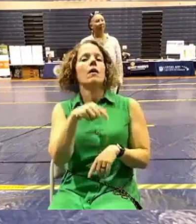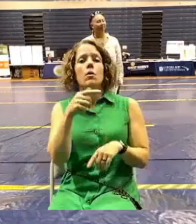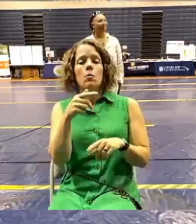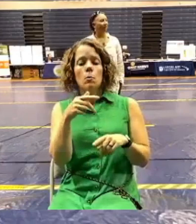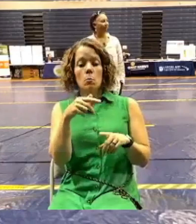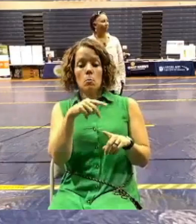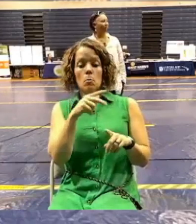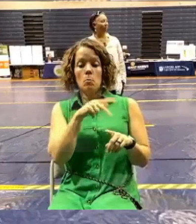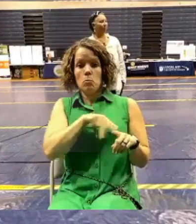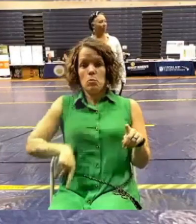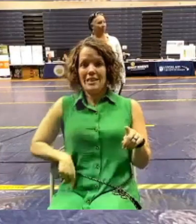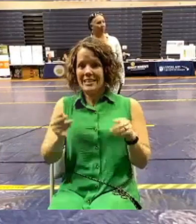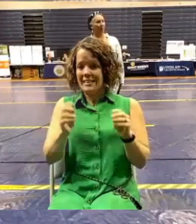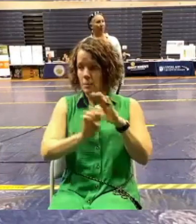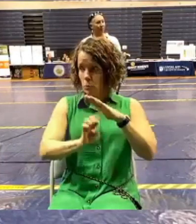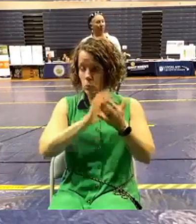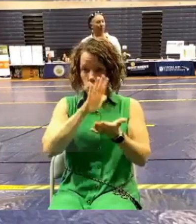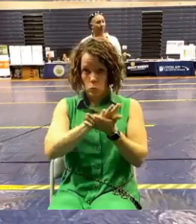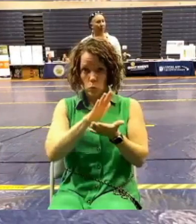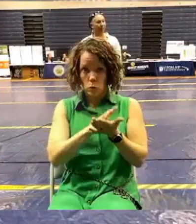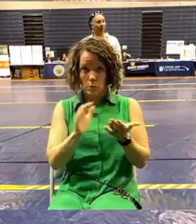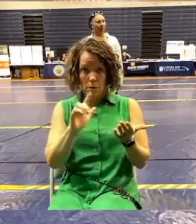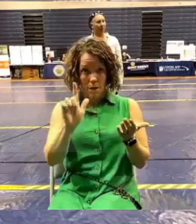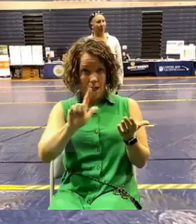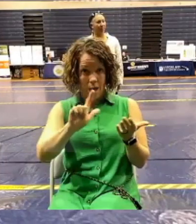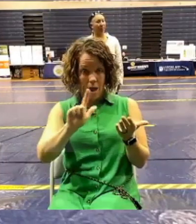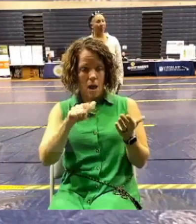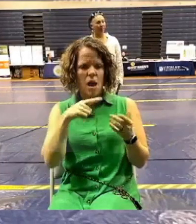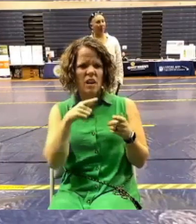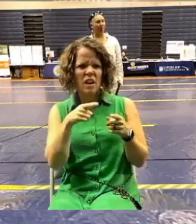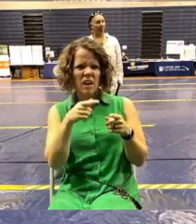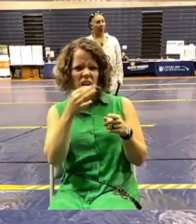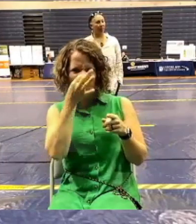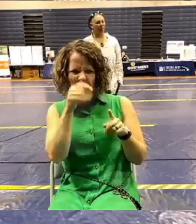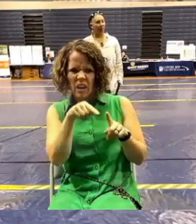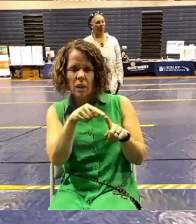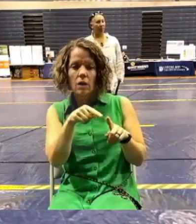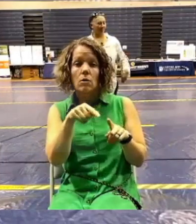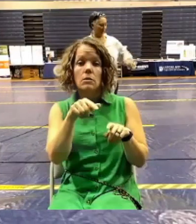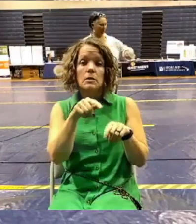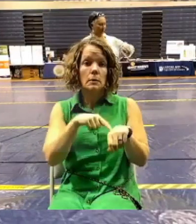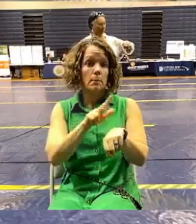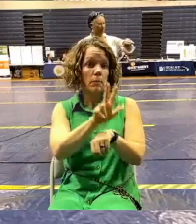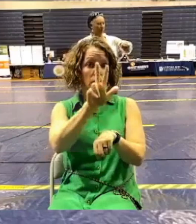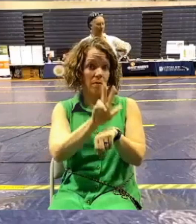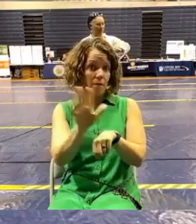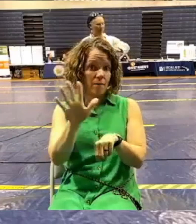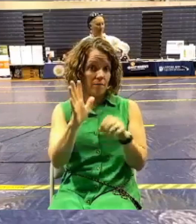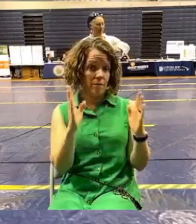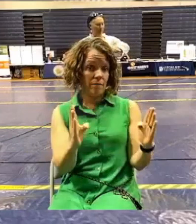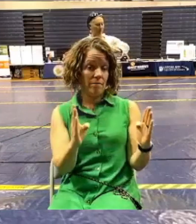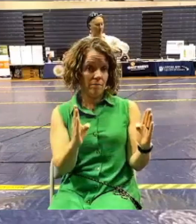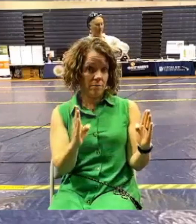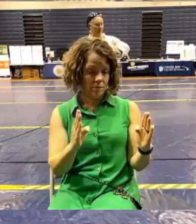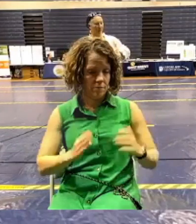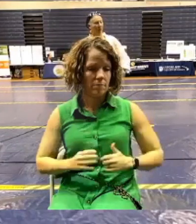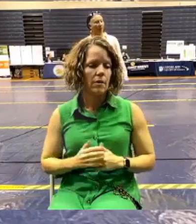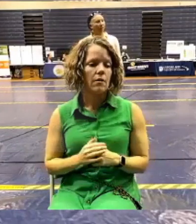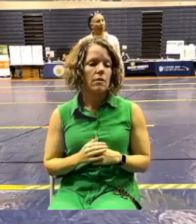Nahi'ana Elementary School, and it's from 3 to 5. Not only can you get your lead screening, you can also